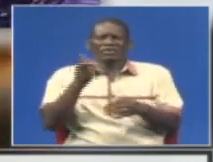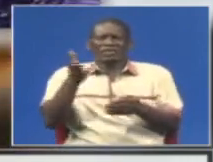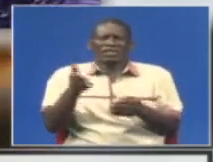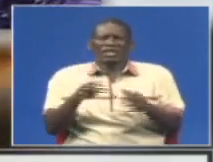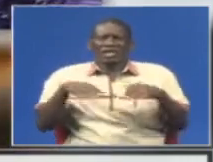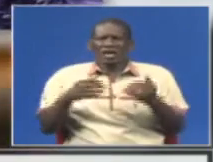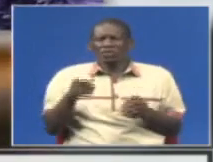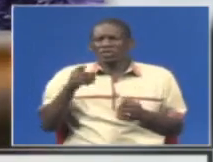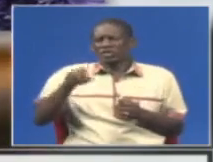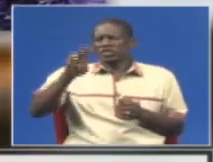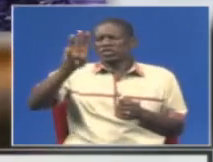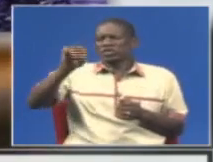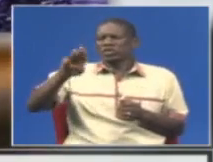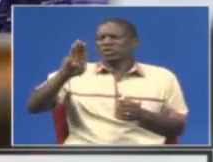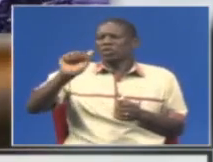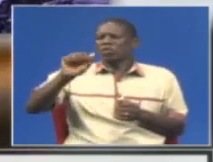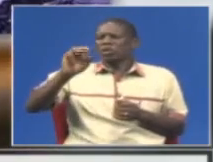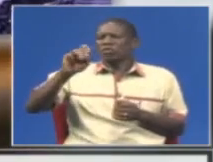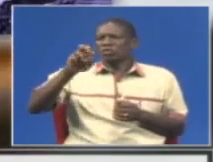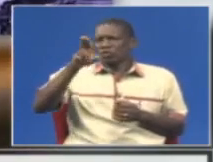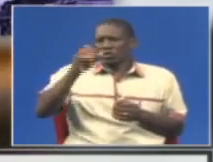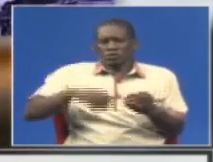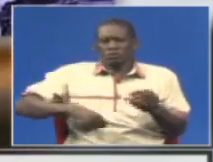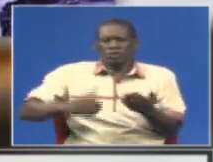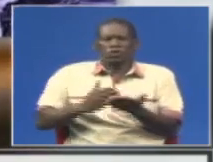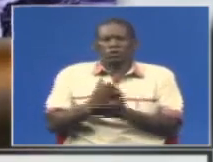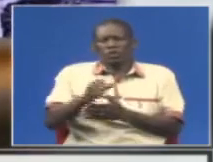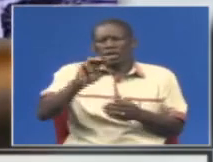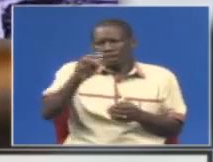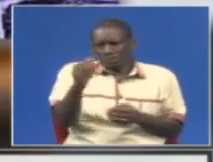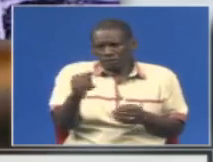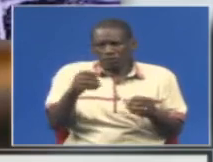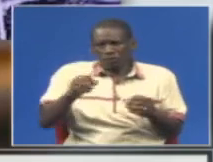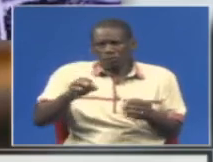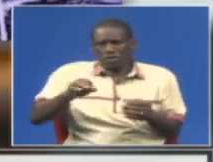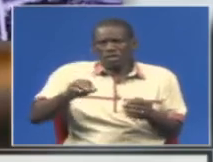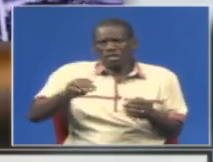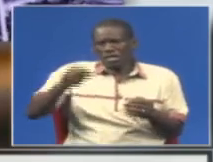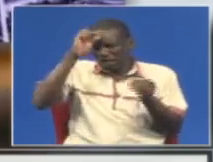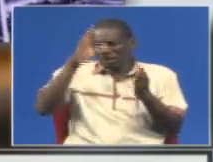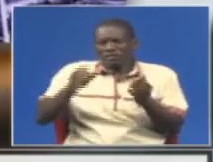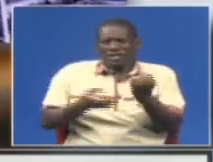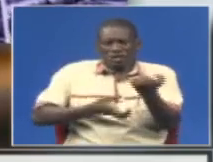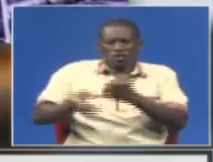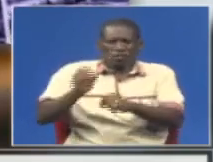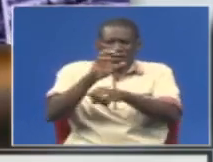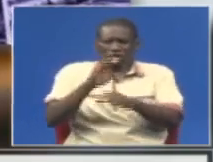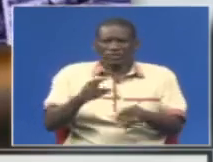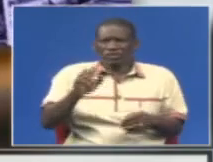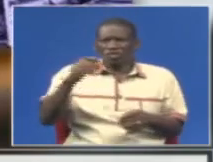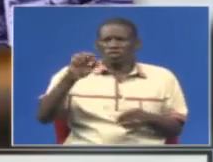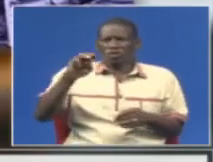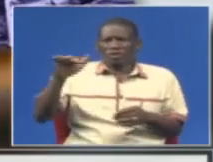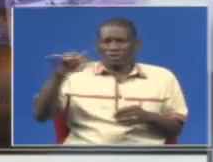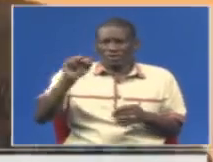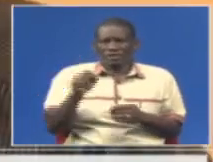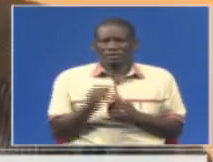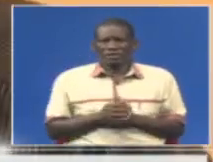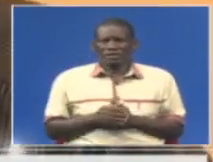Mwamburi was paid via M-Pesa from the personal account of the governor's economic advisor, Thomas Nyambu